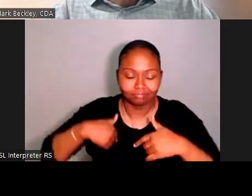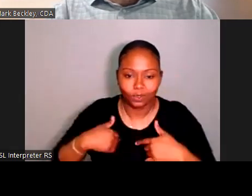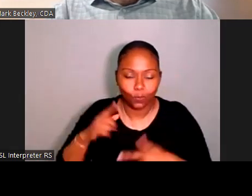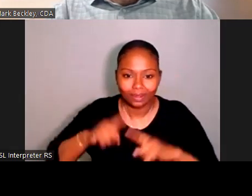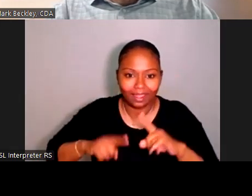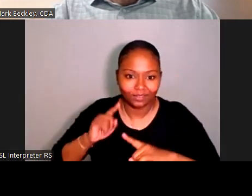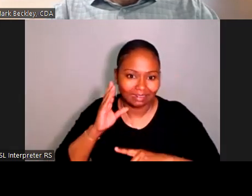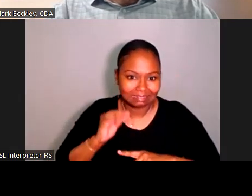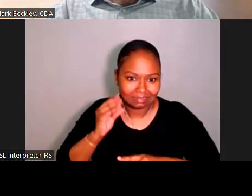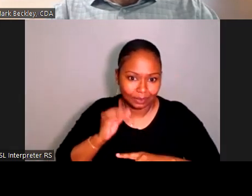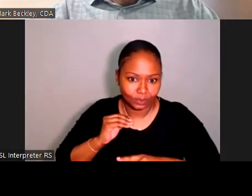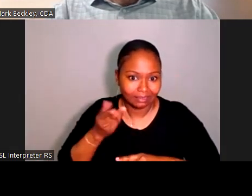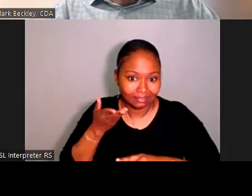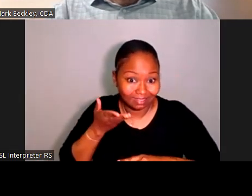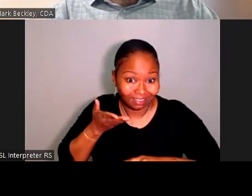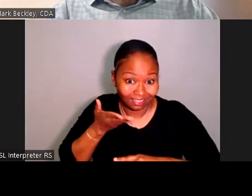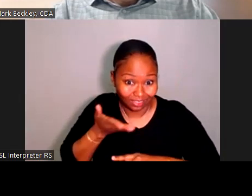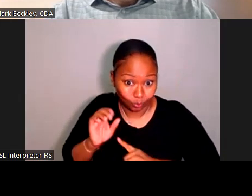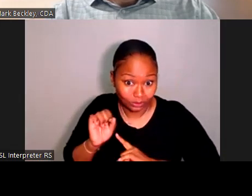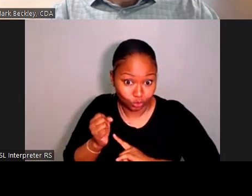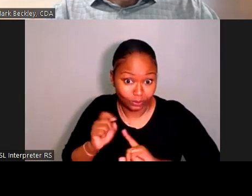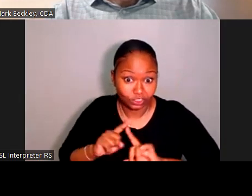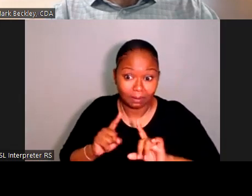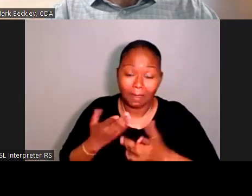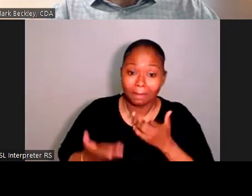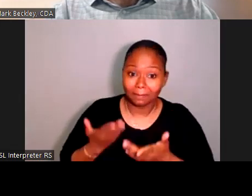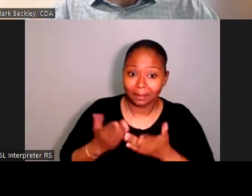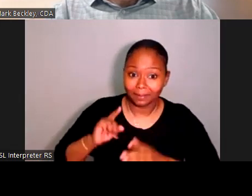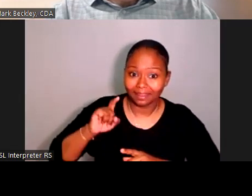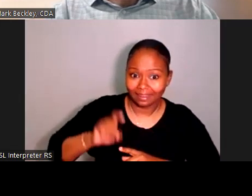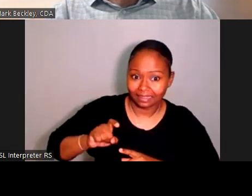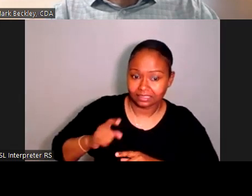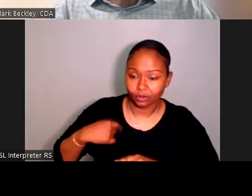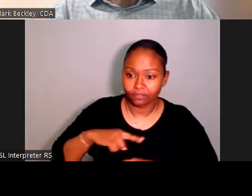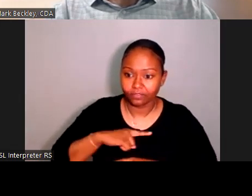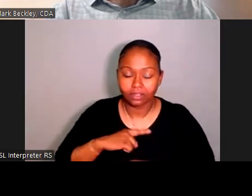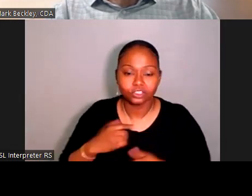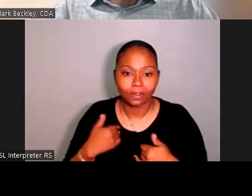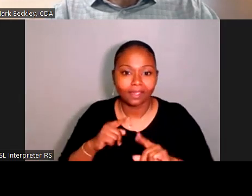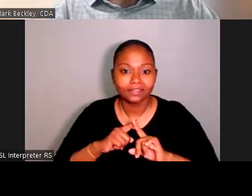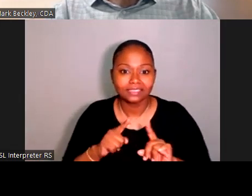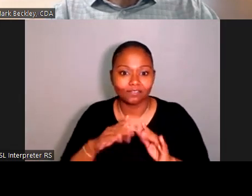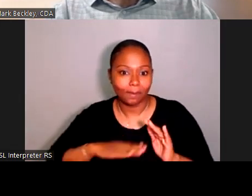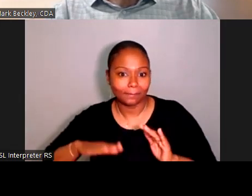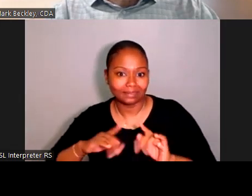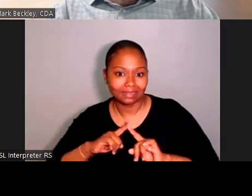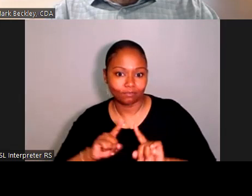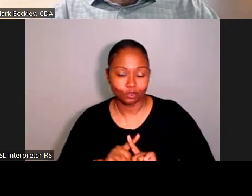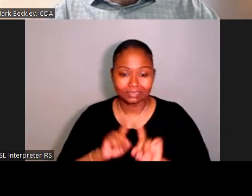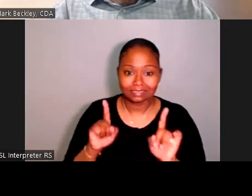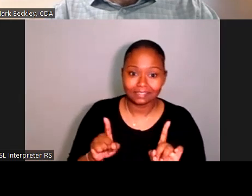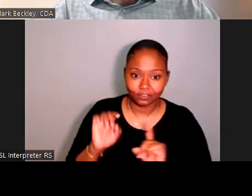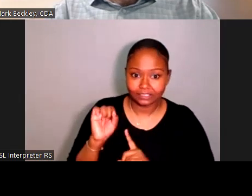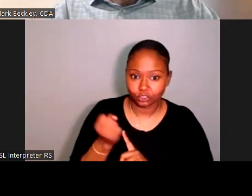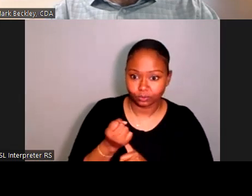them. But it may be necessary to adopt different baselines for different situations. And